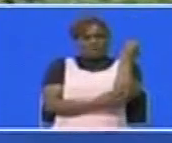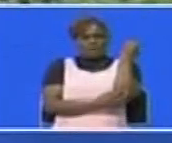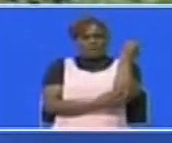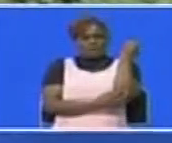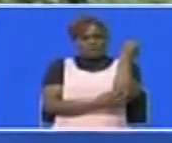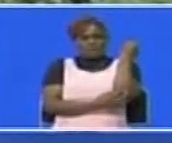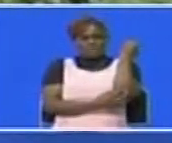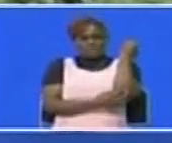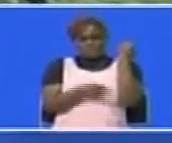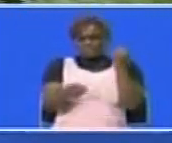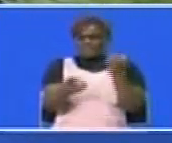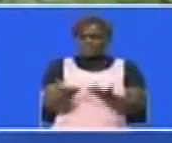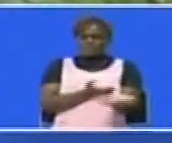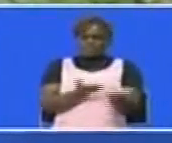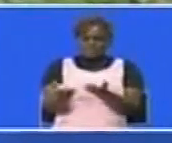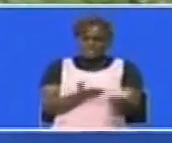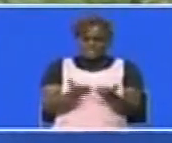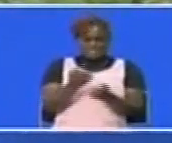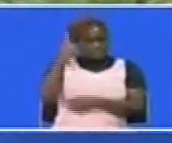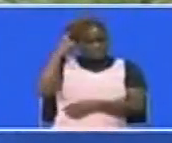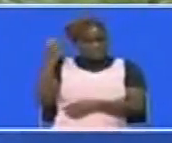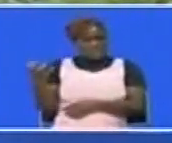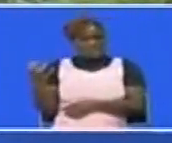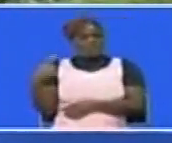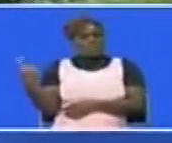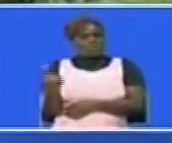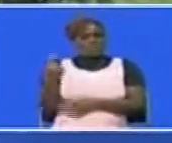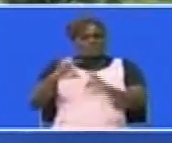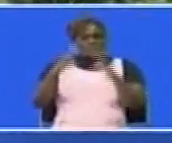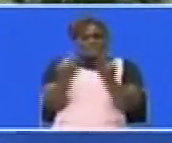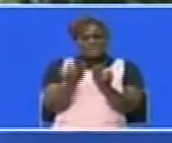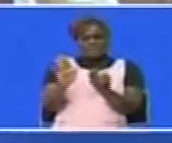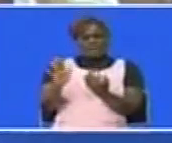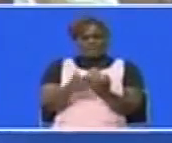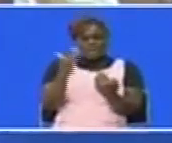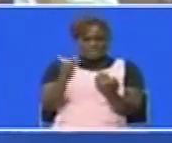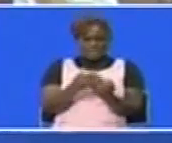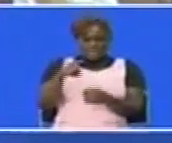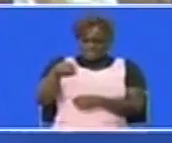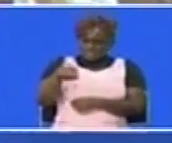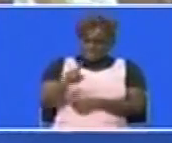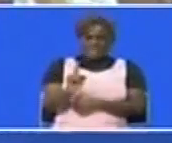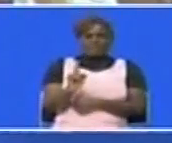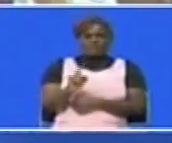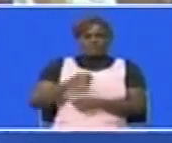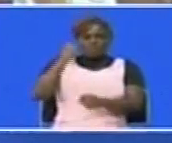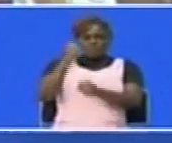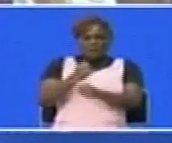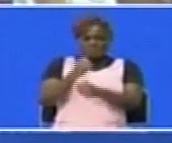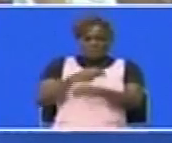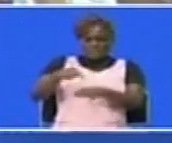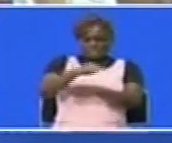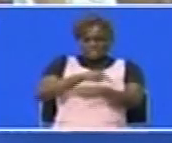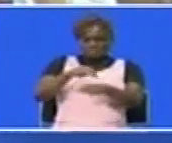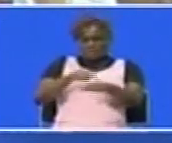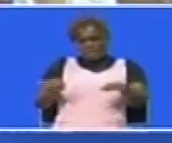has occupied himself with to put food on the table for his family. Never mind, he once stand up for the national football under